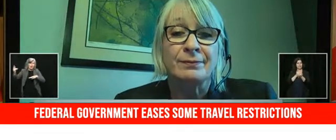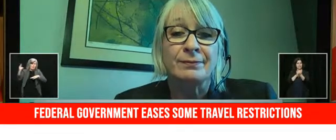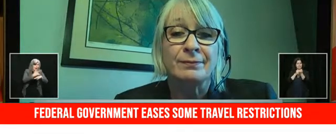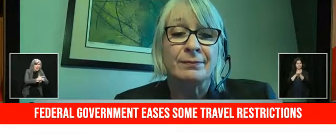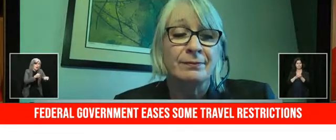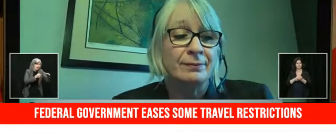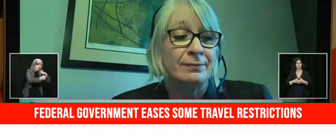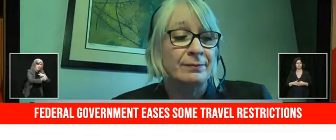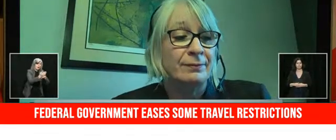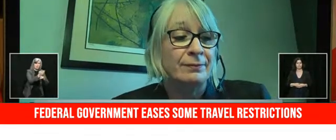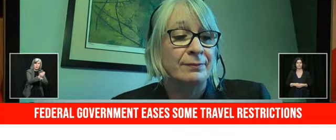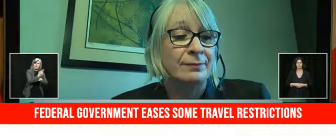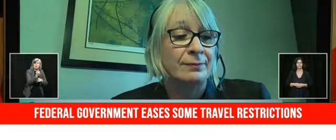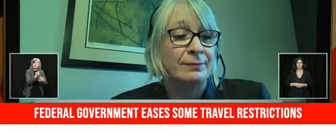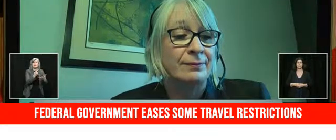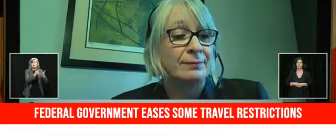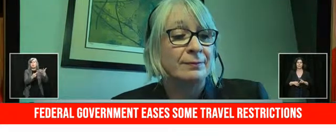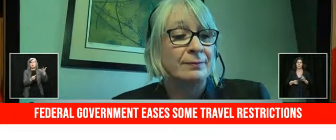Lauren, follow-up?